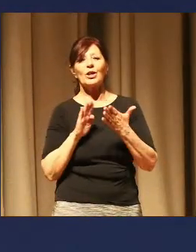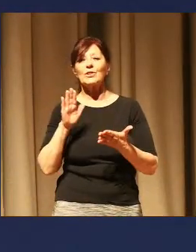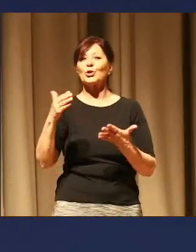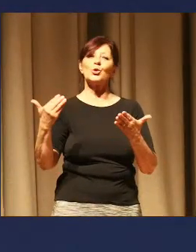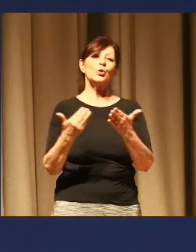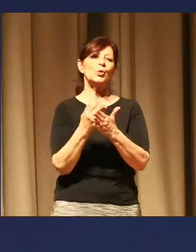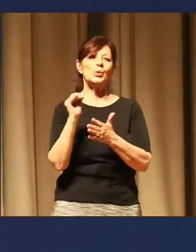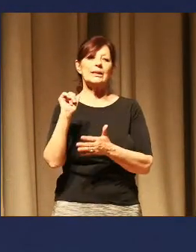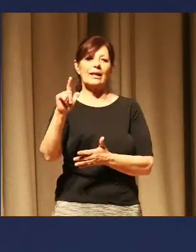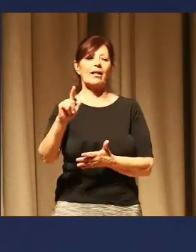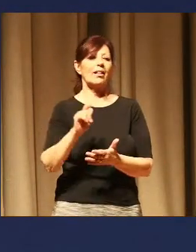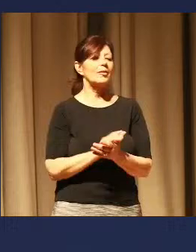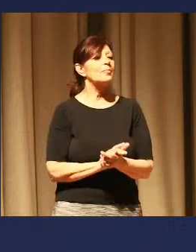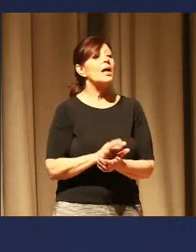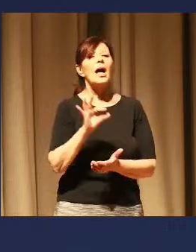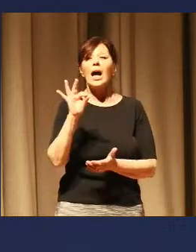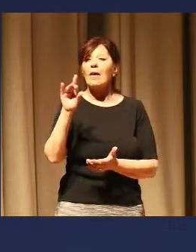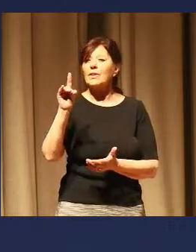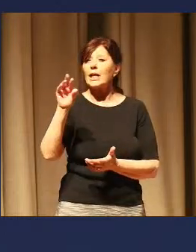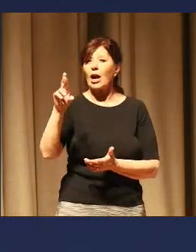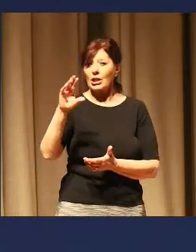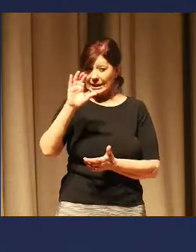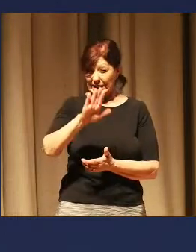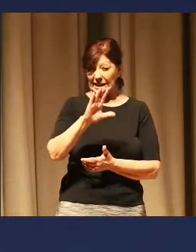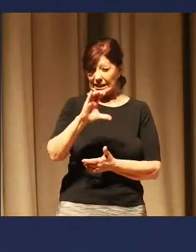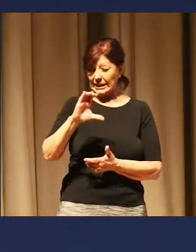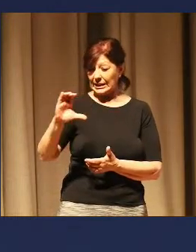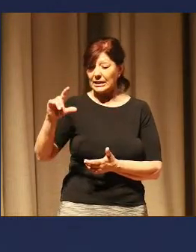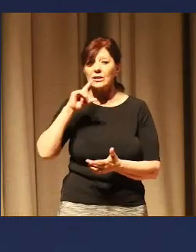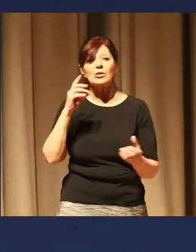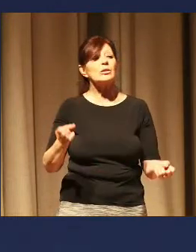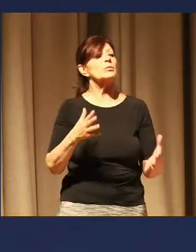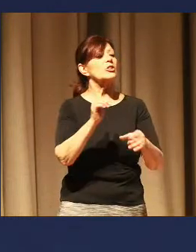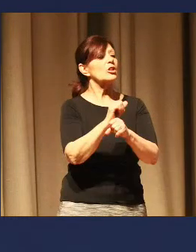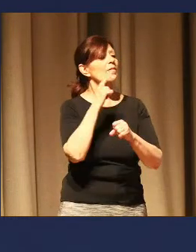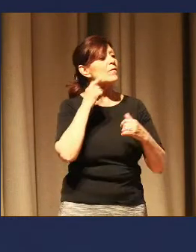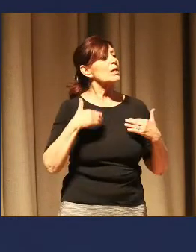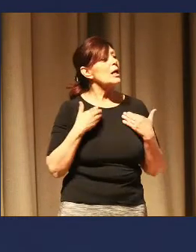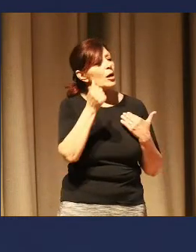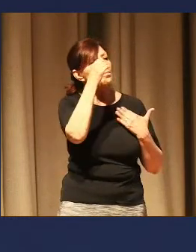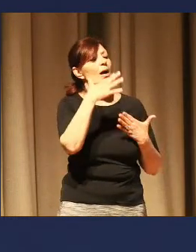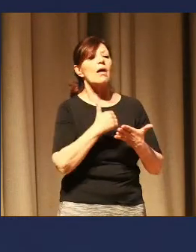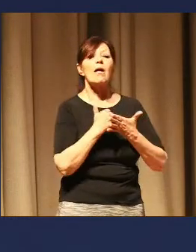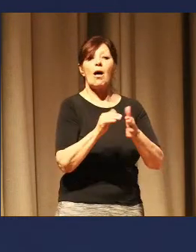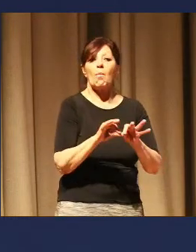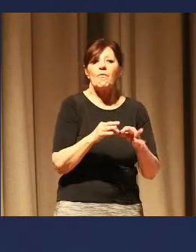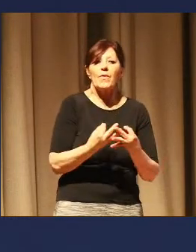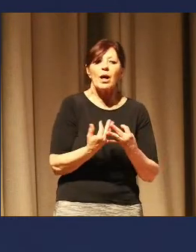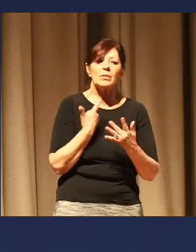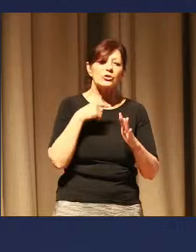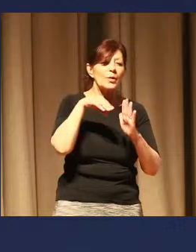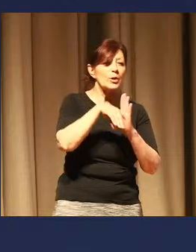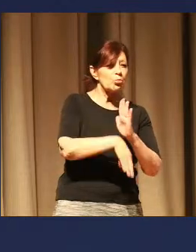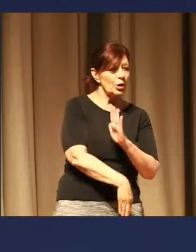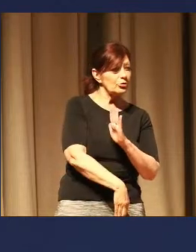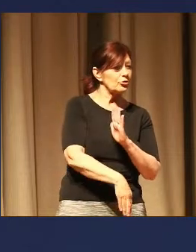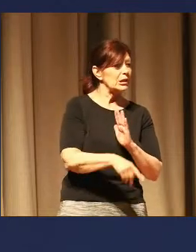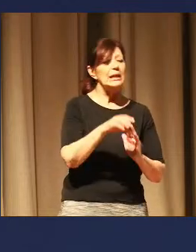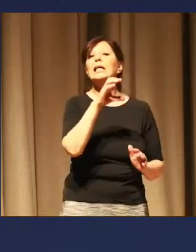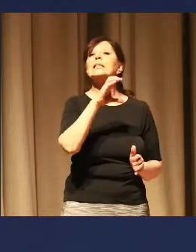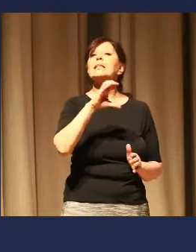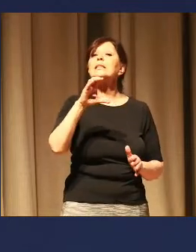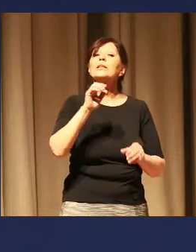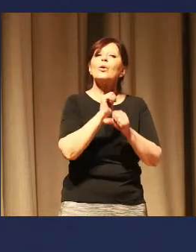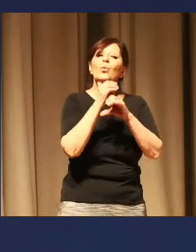Deal. FDR's CCC was designed to supply jobs for young men and help families during the Great Depression. CCC